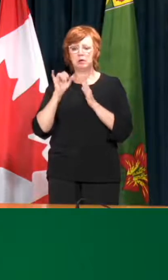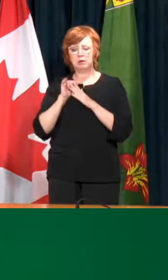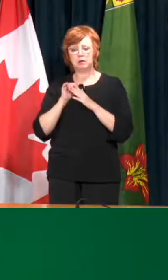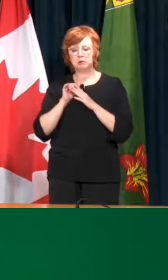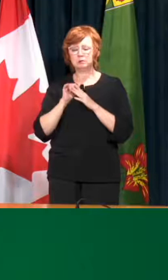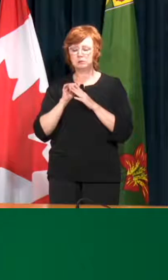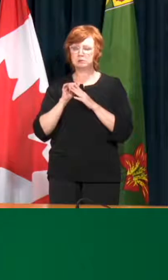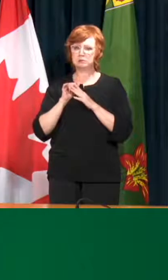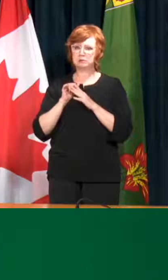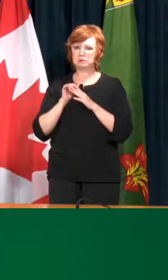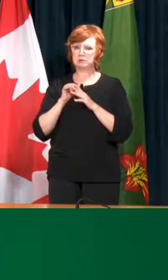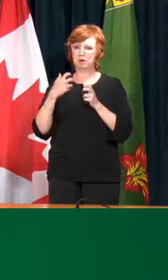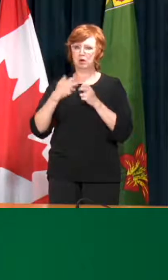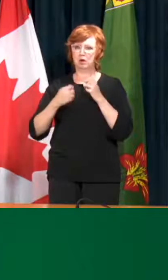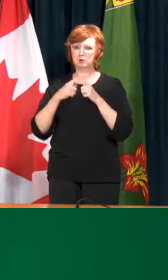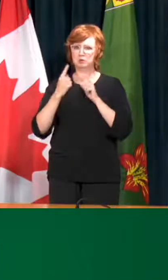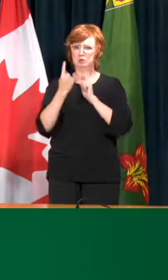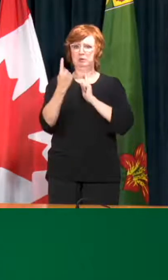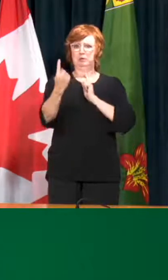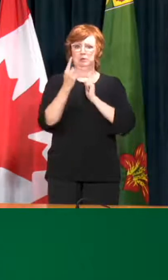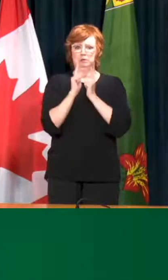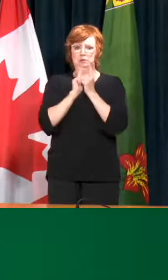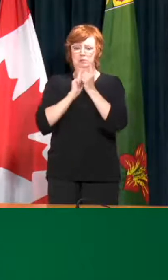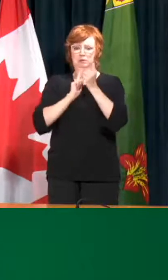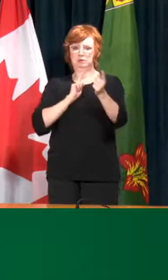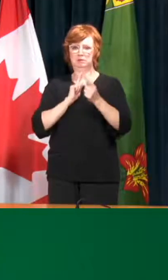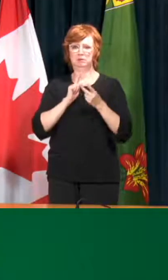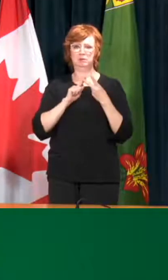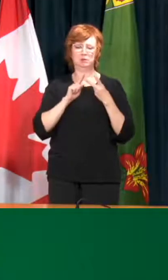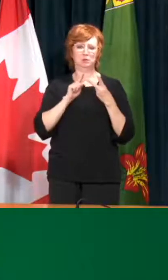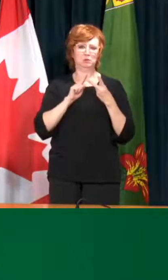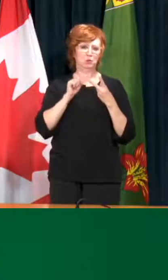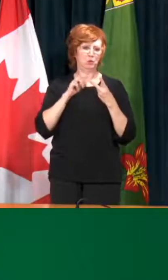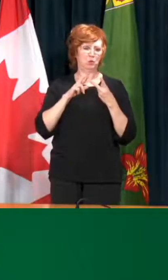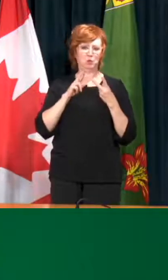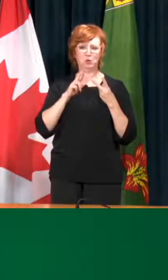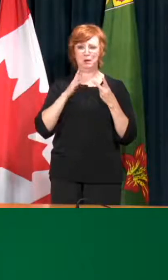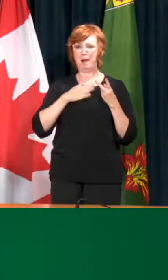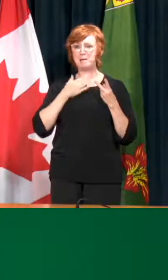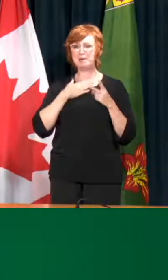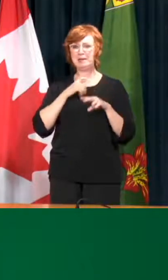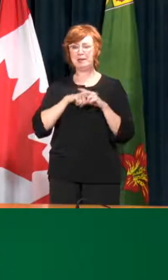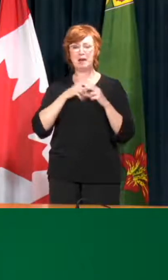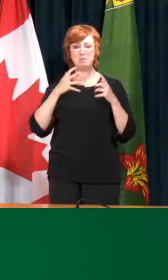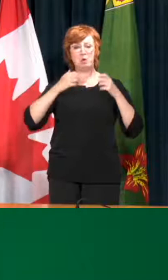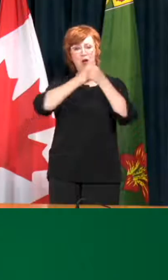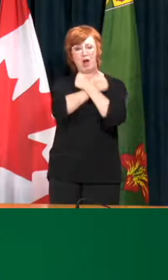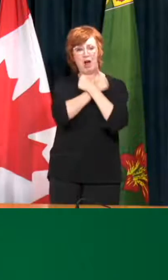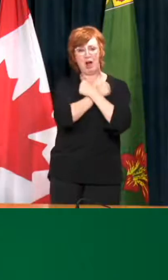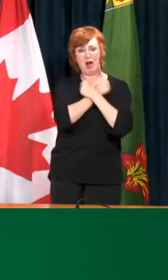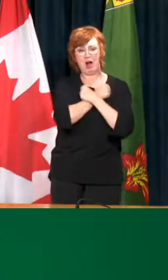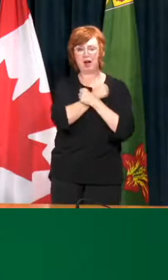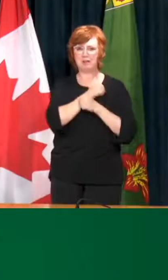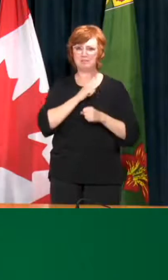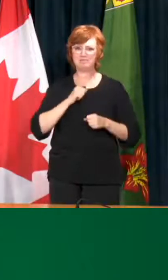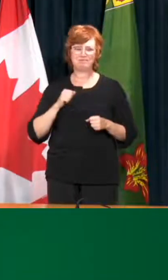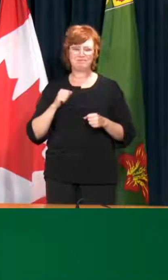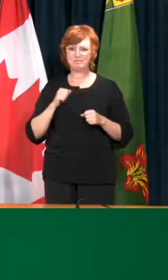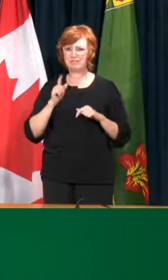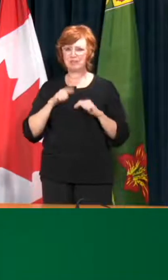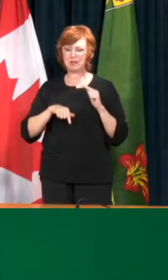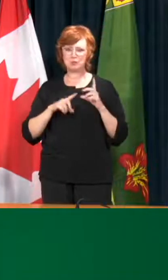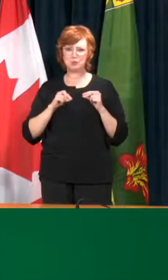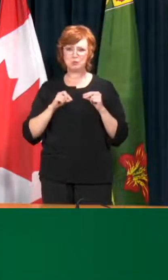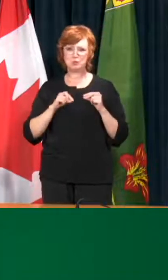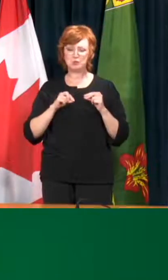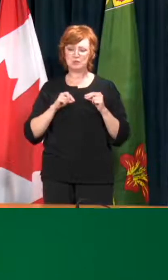great grief or joy, and I think that's the approach we want to take. But certainly, we had travel restrictions in the Northwest,